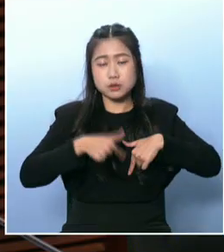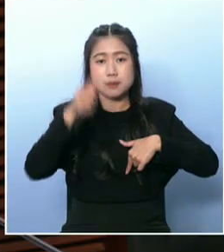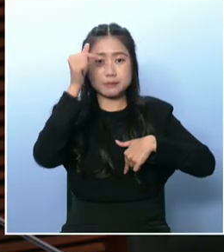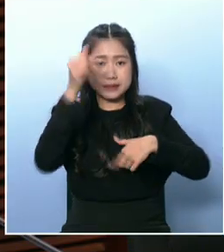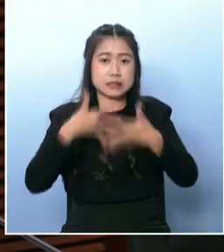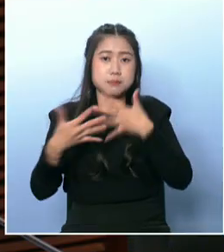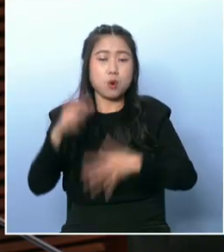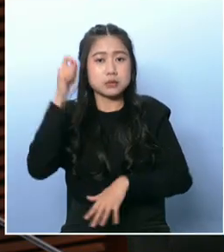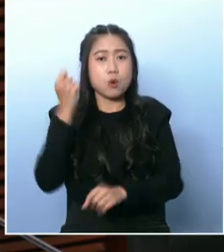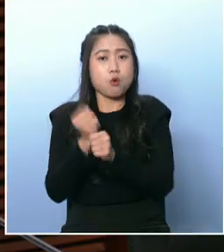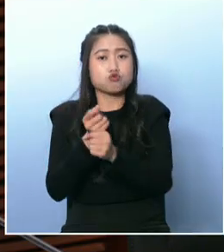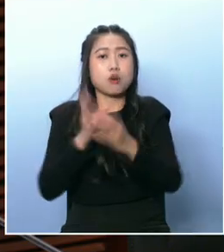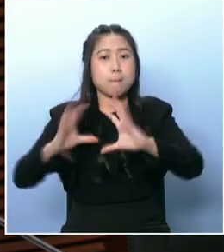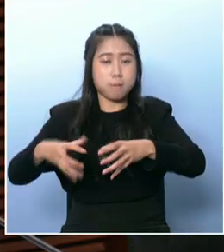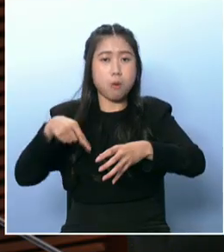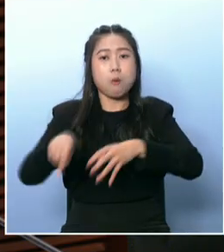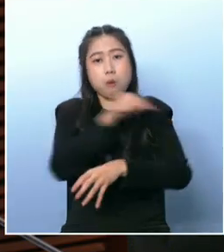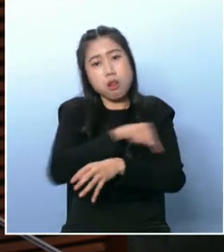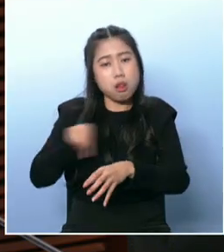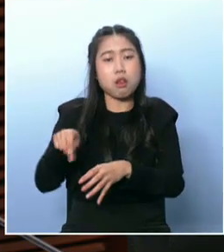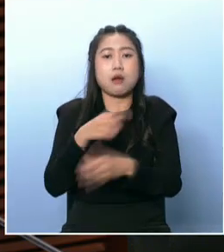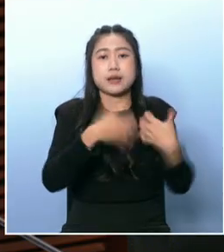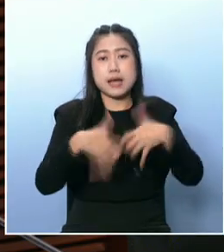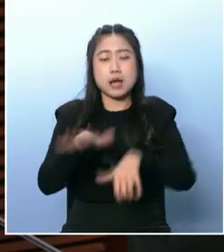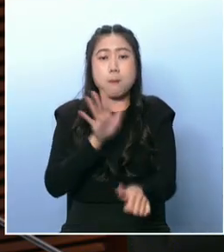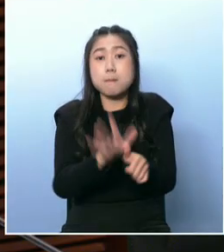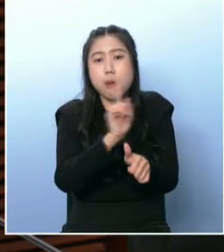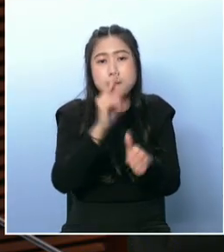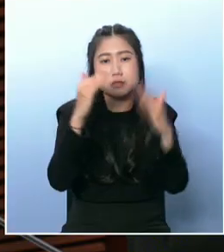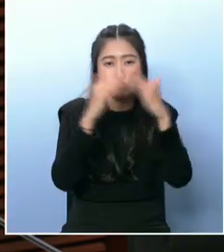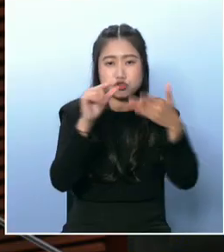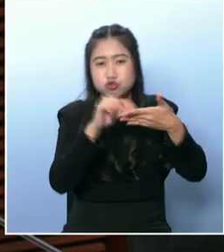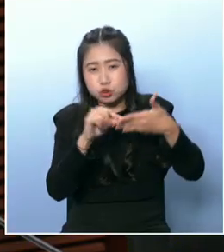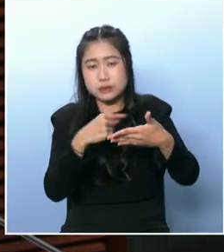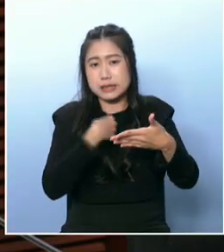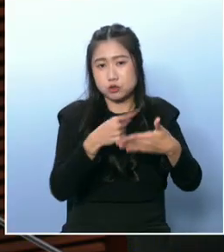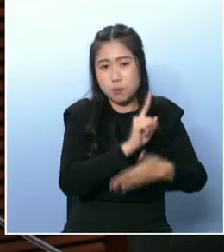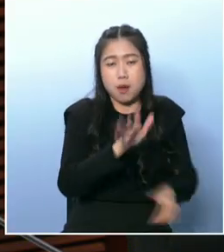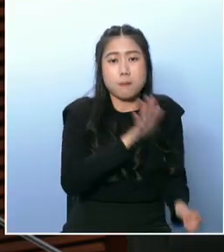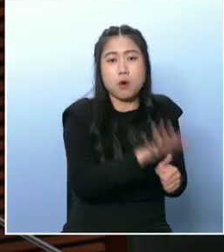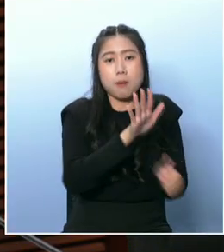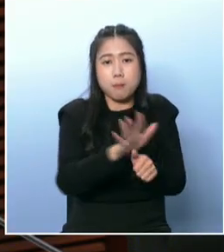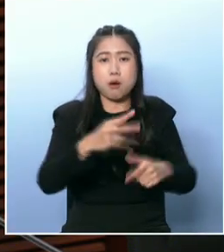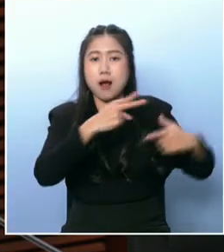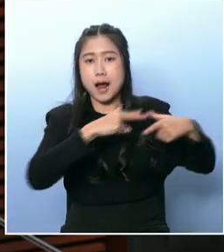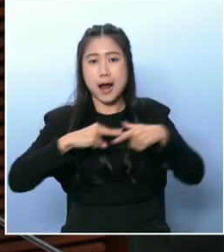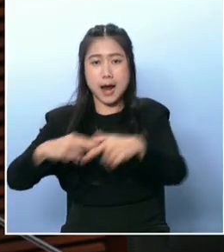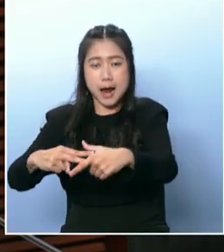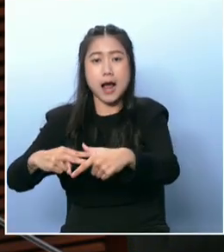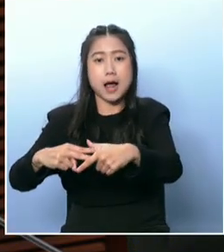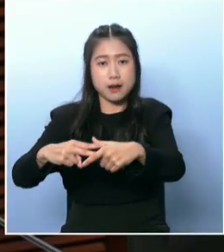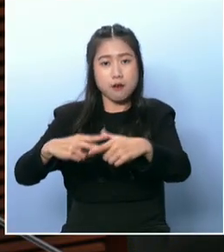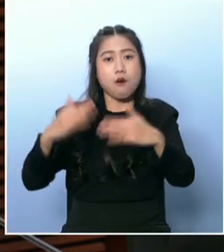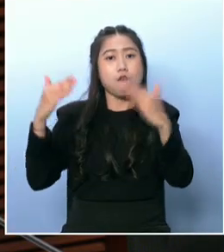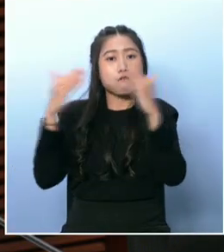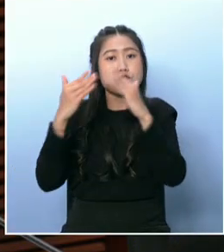family service centers and also medical social workers who will be able to help them and look at their housing needs. And